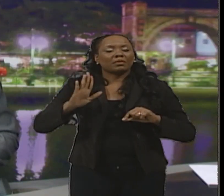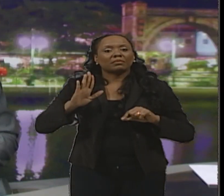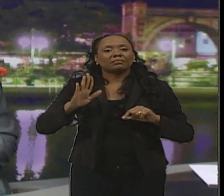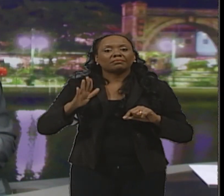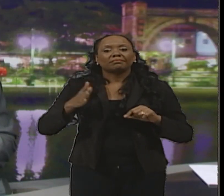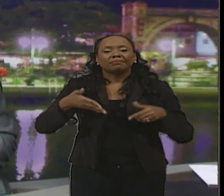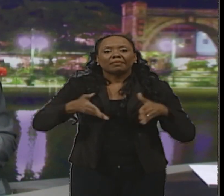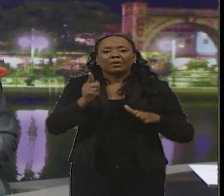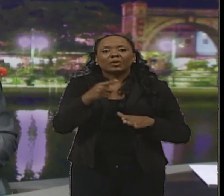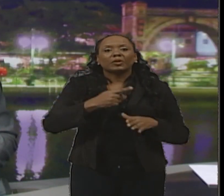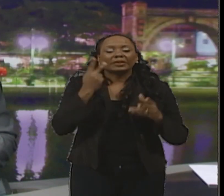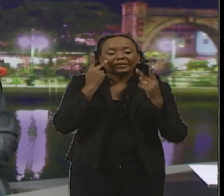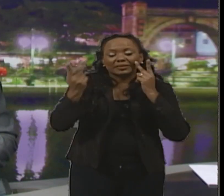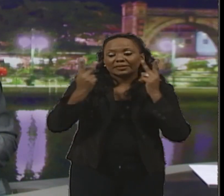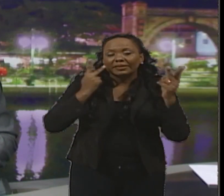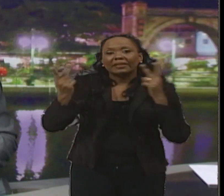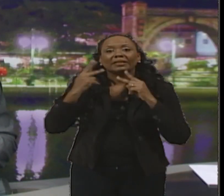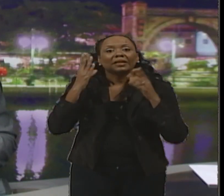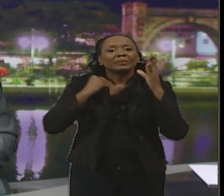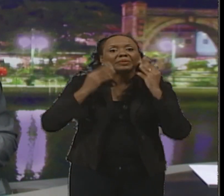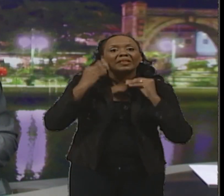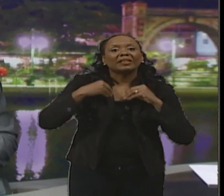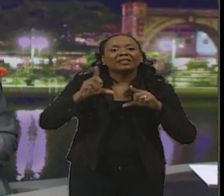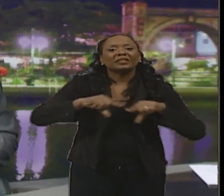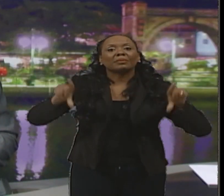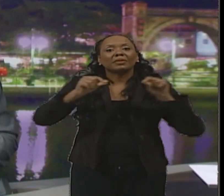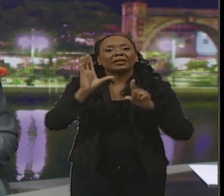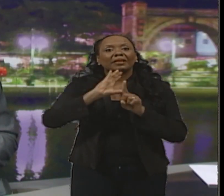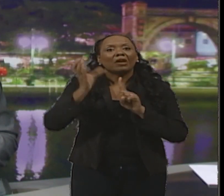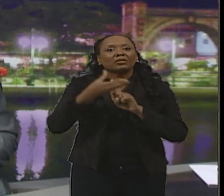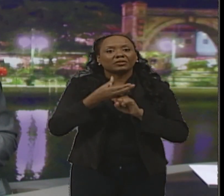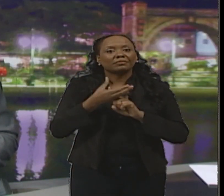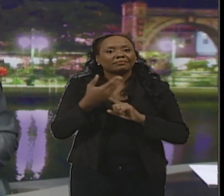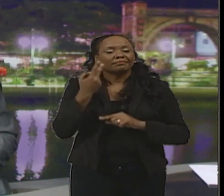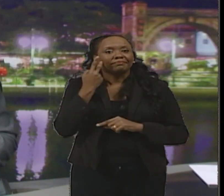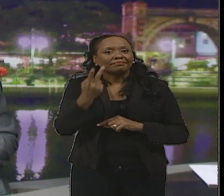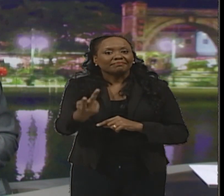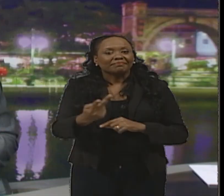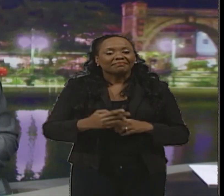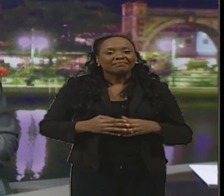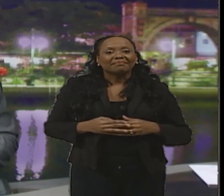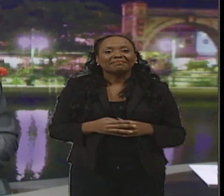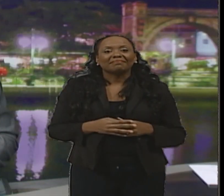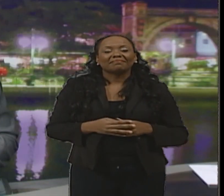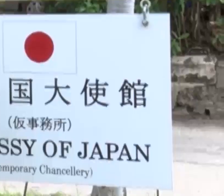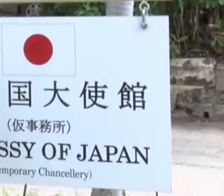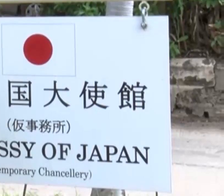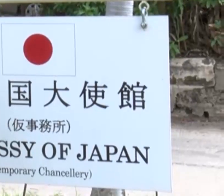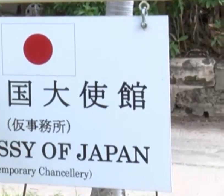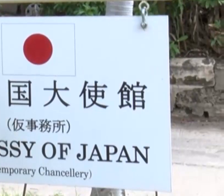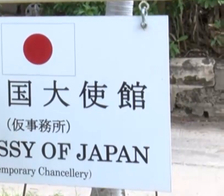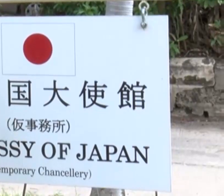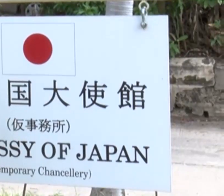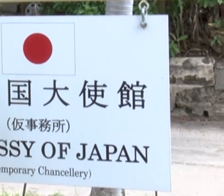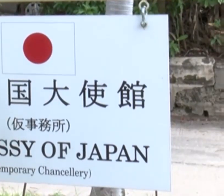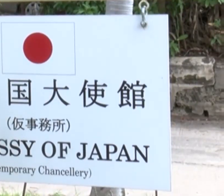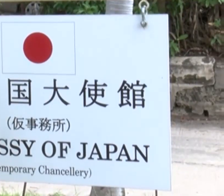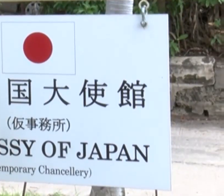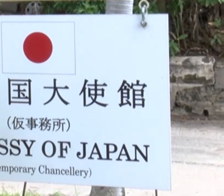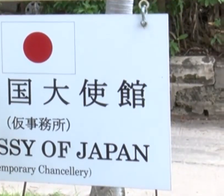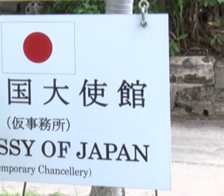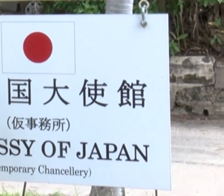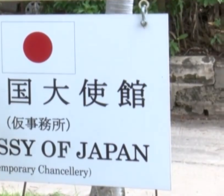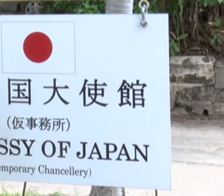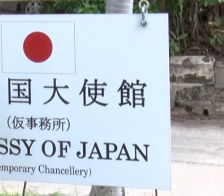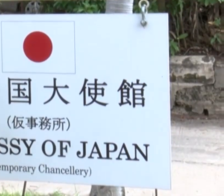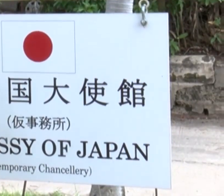and experience Japanese culture up close. Rosemary Allen reports. This weekend, the Japanese